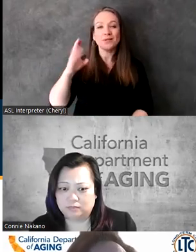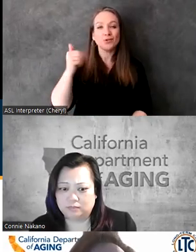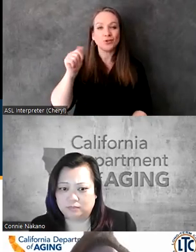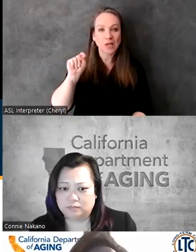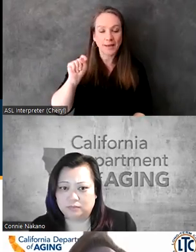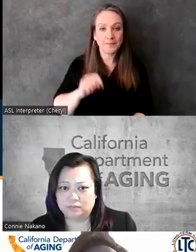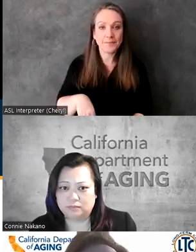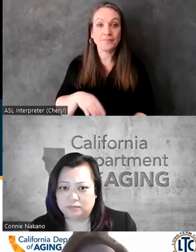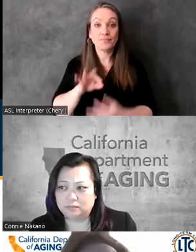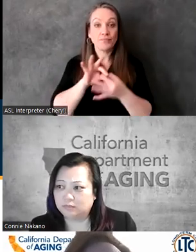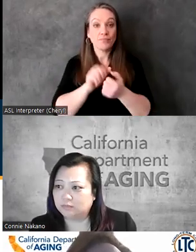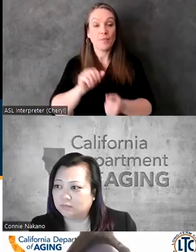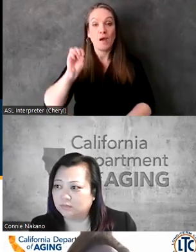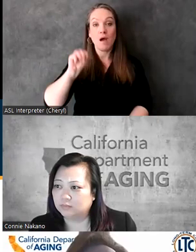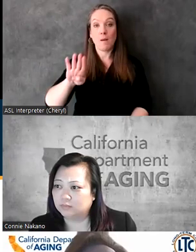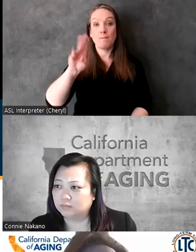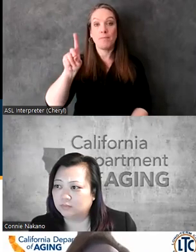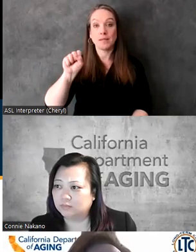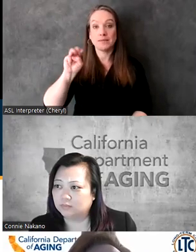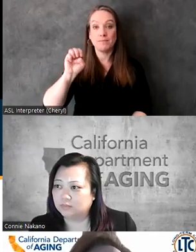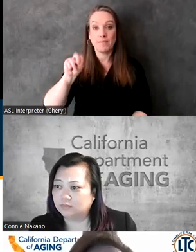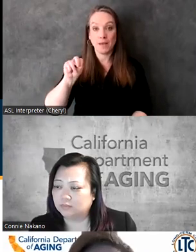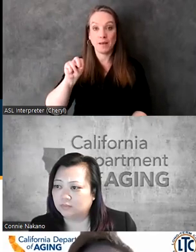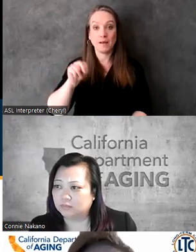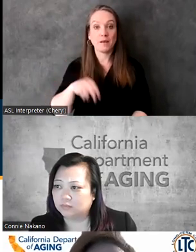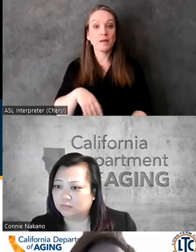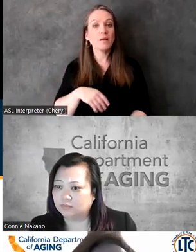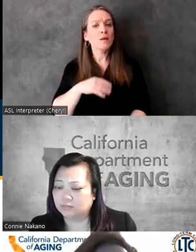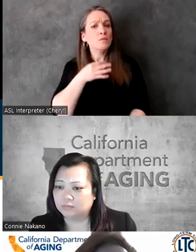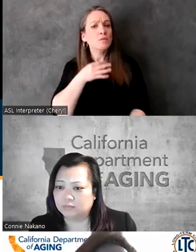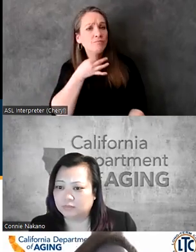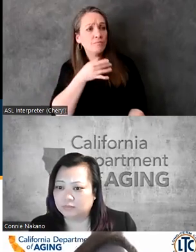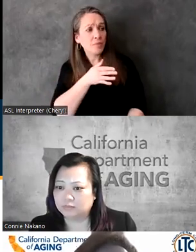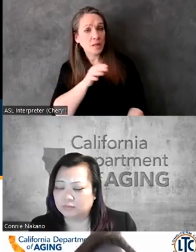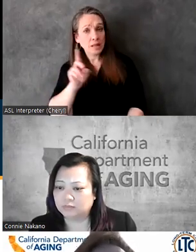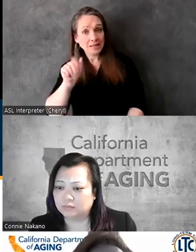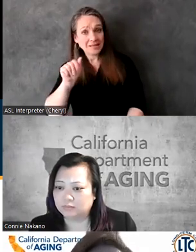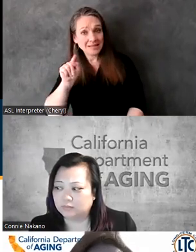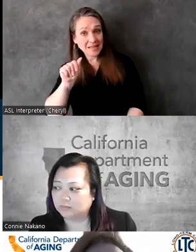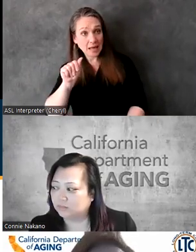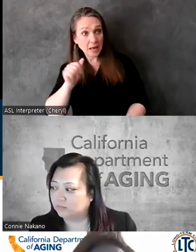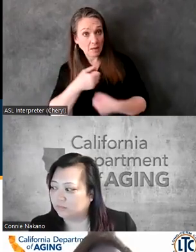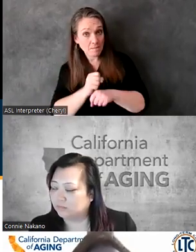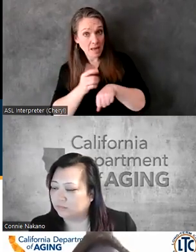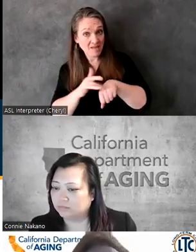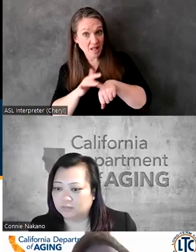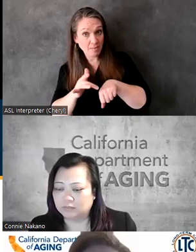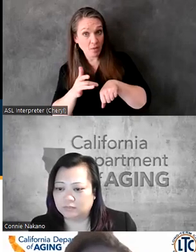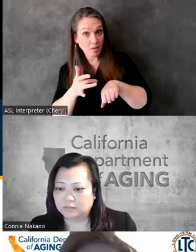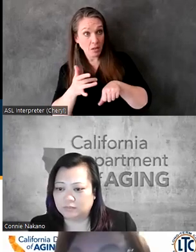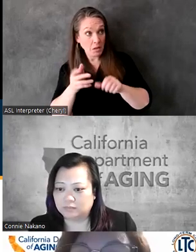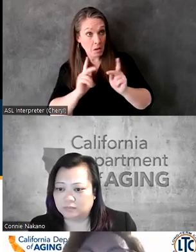for the Ombudsman. How are wanting to know if the data that I made available today, is that public to